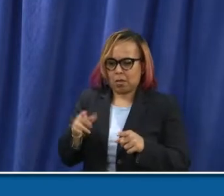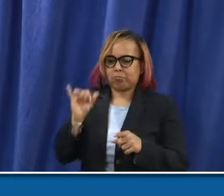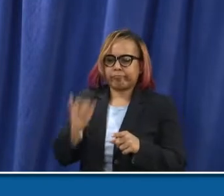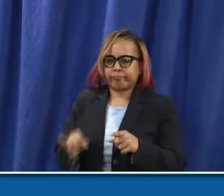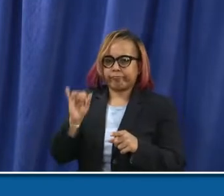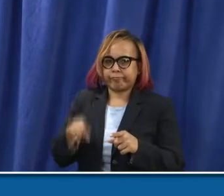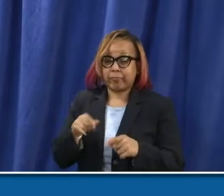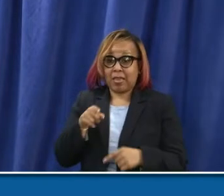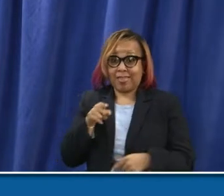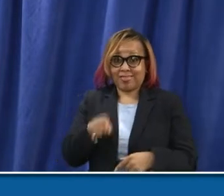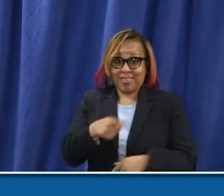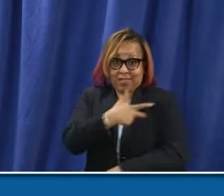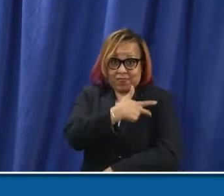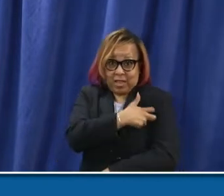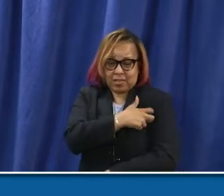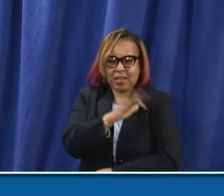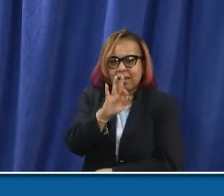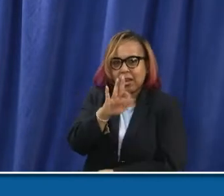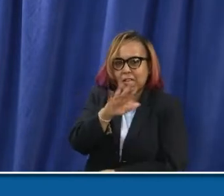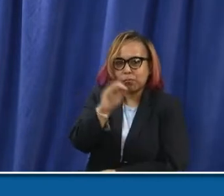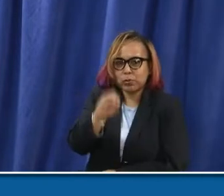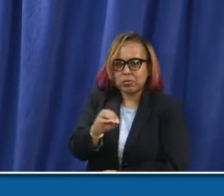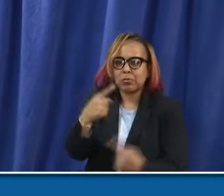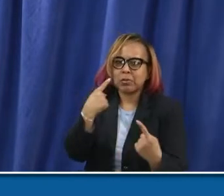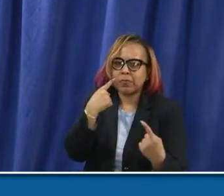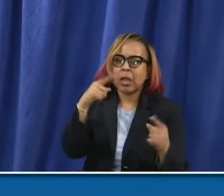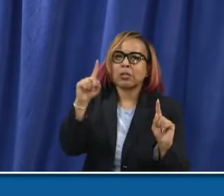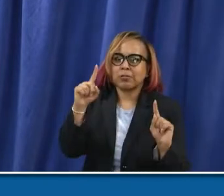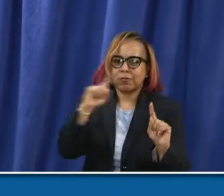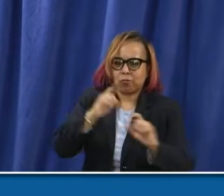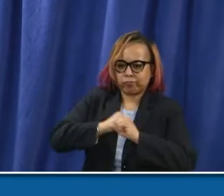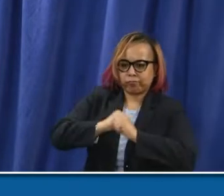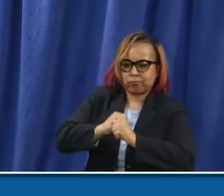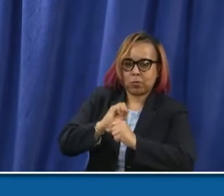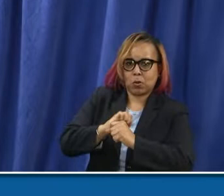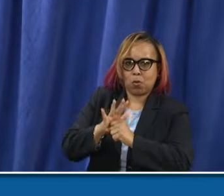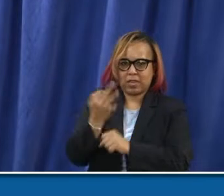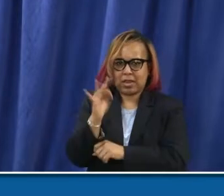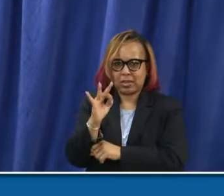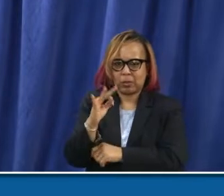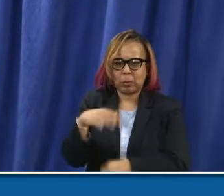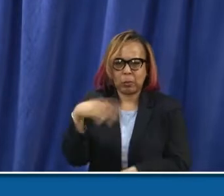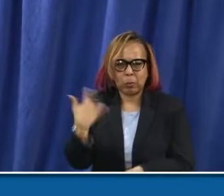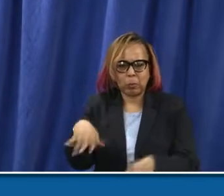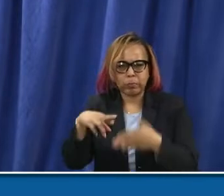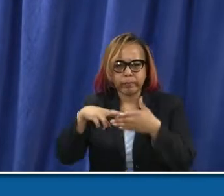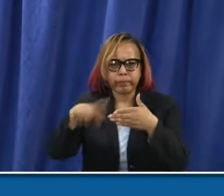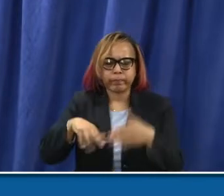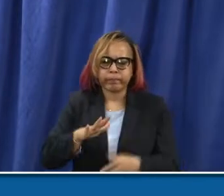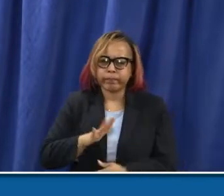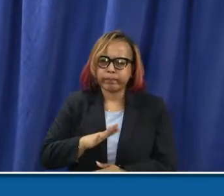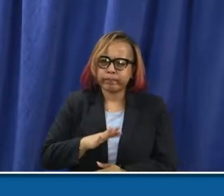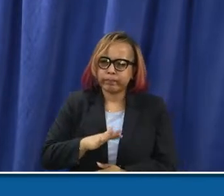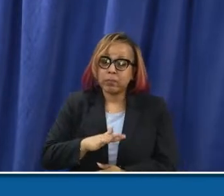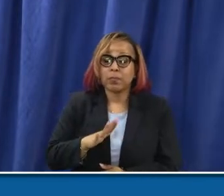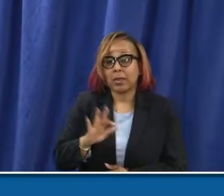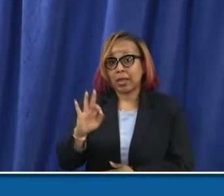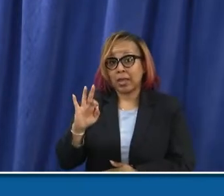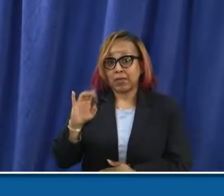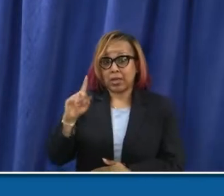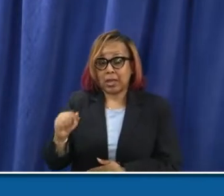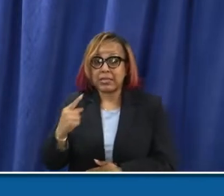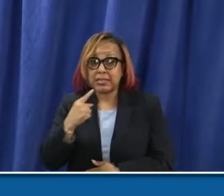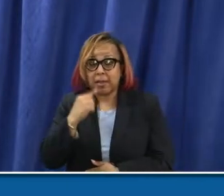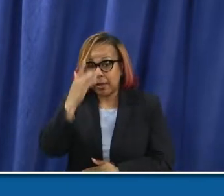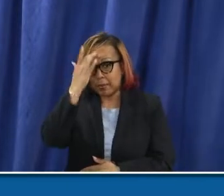was 95% effective in preventing COVID-19. That is a fantastic outcome for a vaccine. The FDA had said